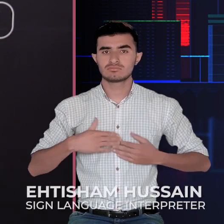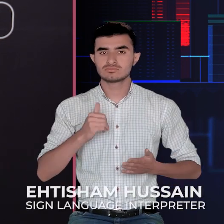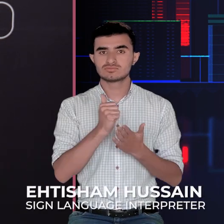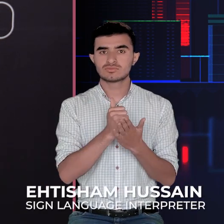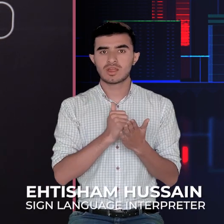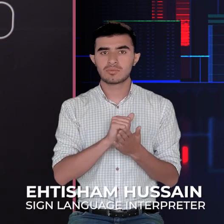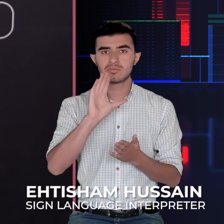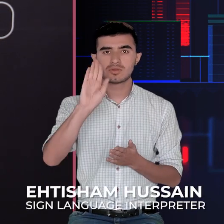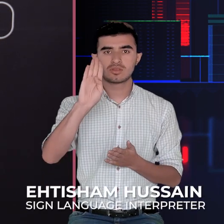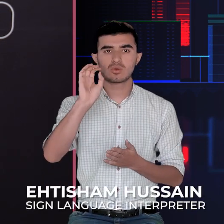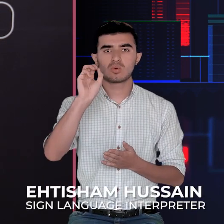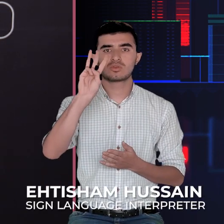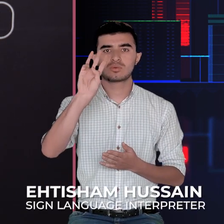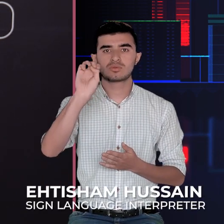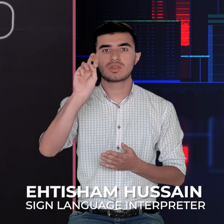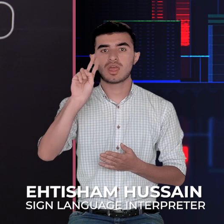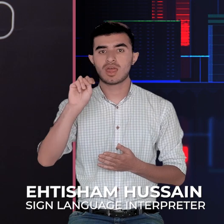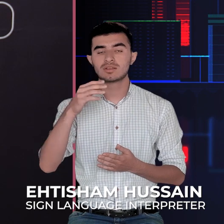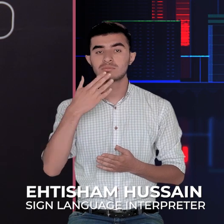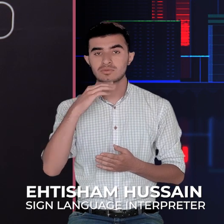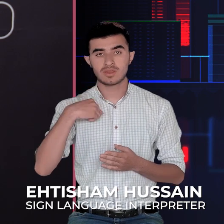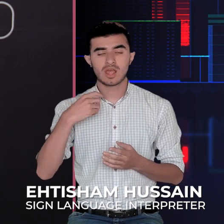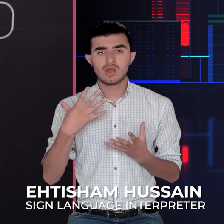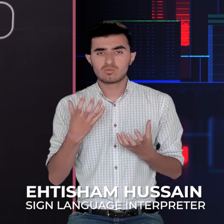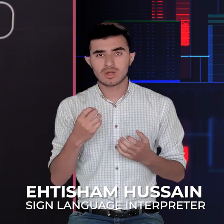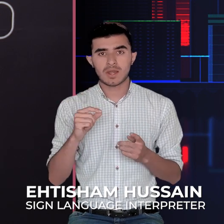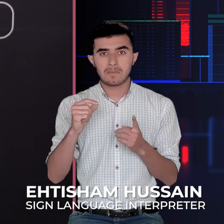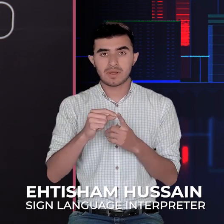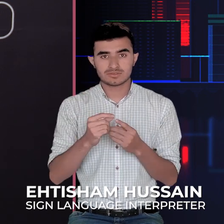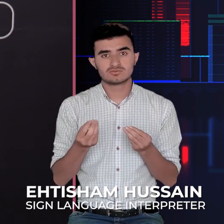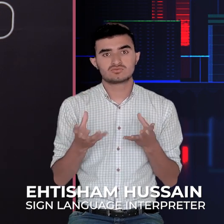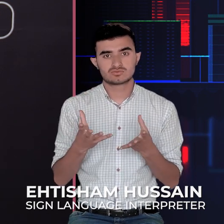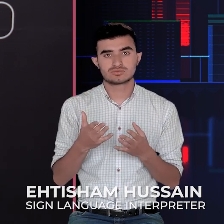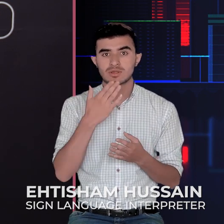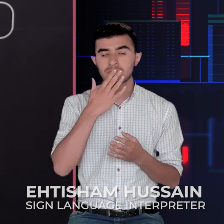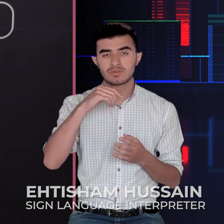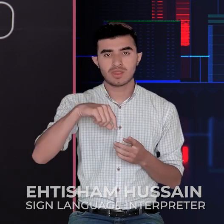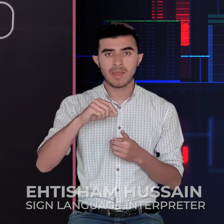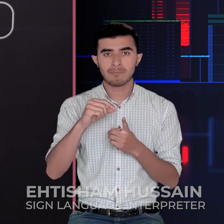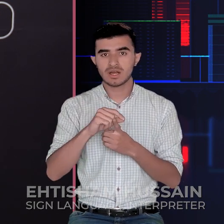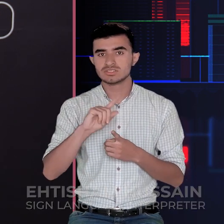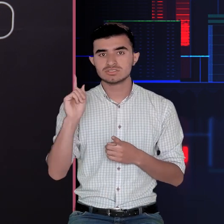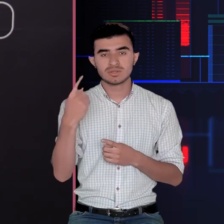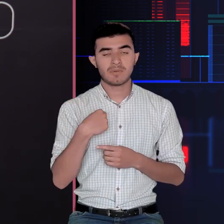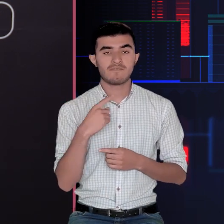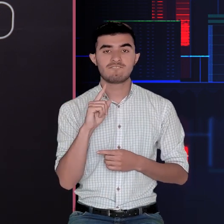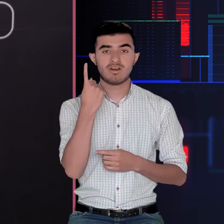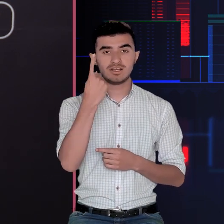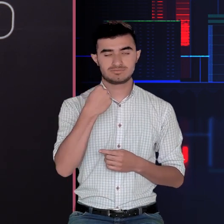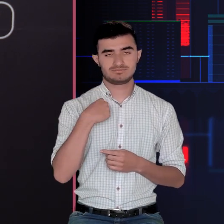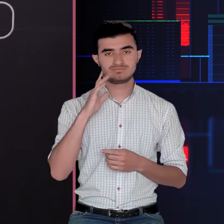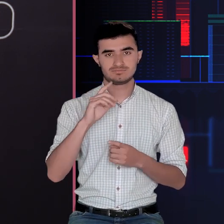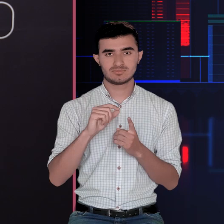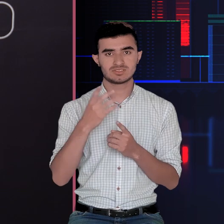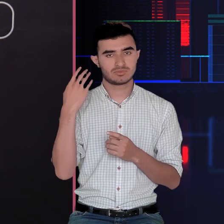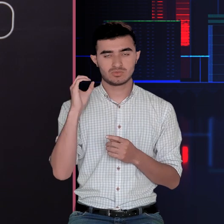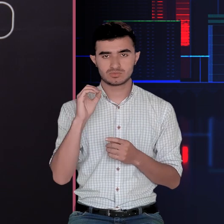I am trying to introduce to Pakistan, and as far as I know, I am probably the only practitioner